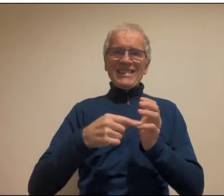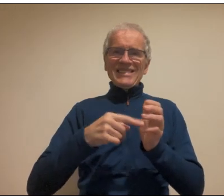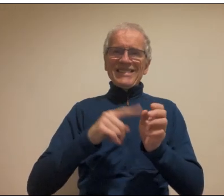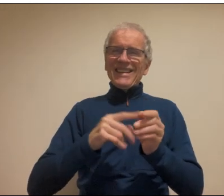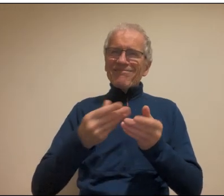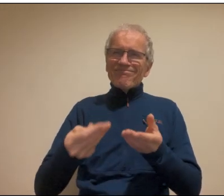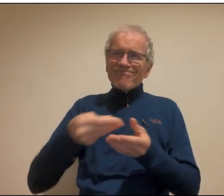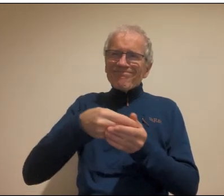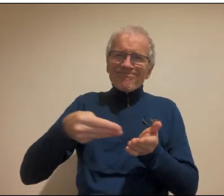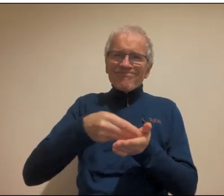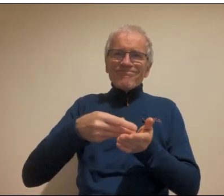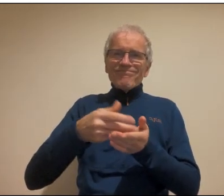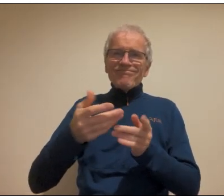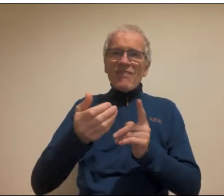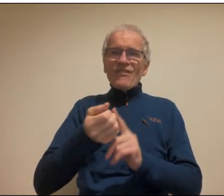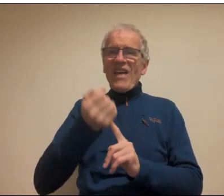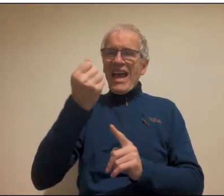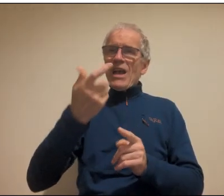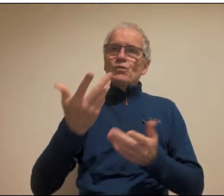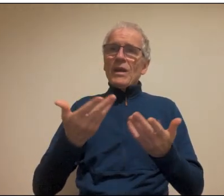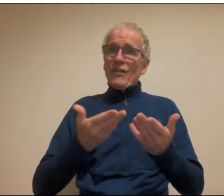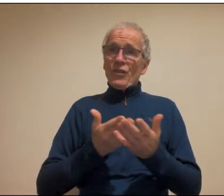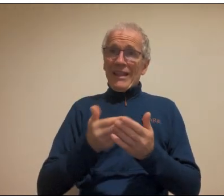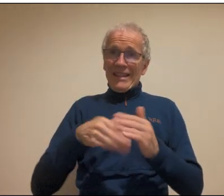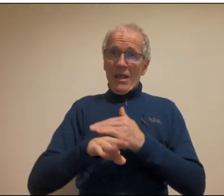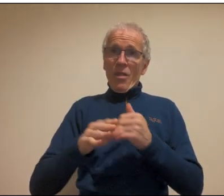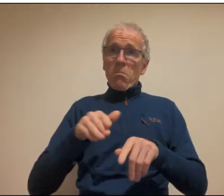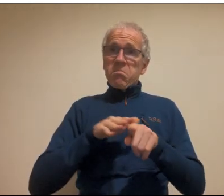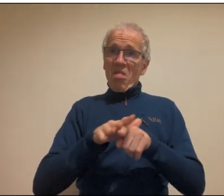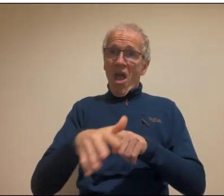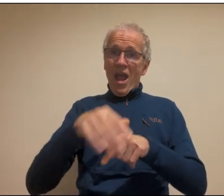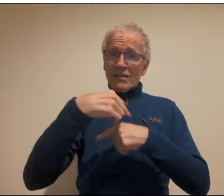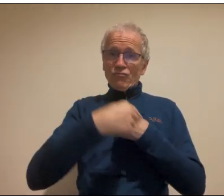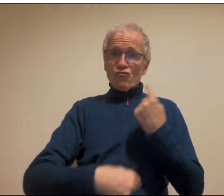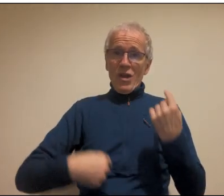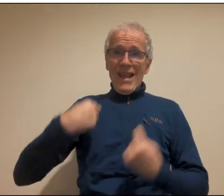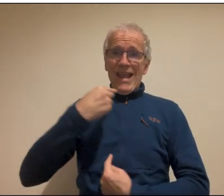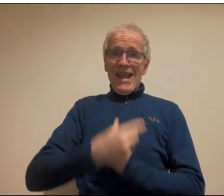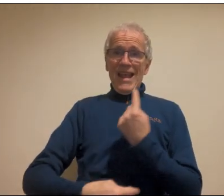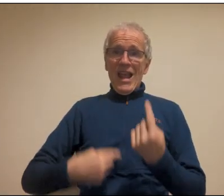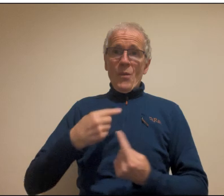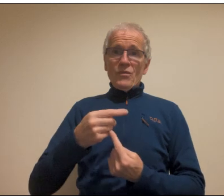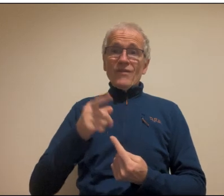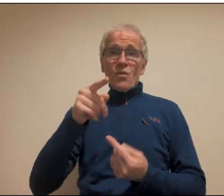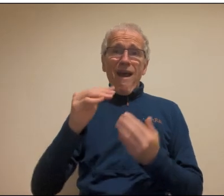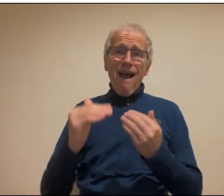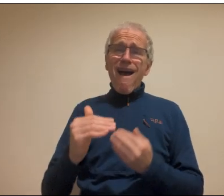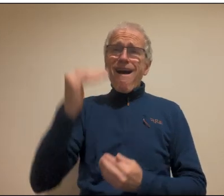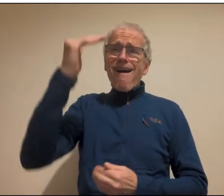your blood vessels to narrow and increase your risk of developing a blood clot.